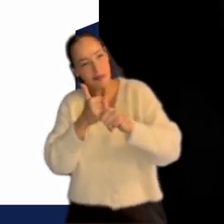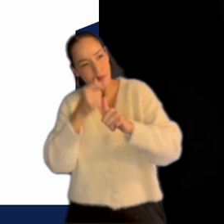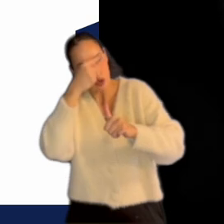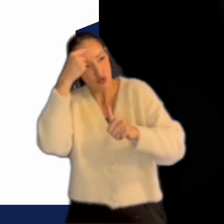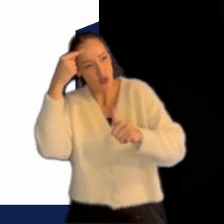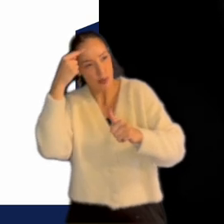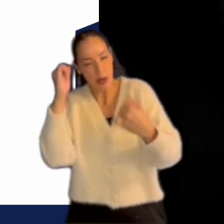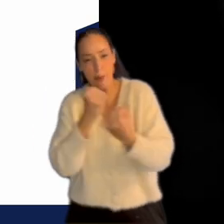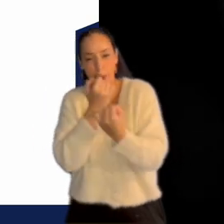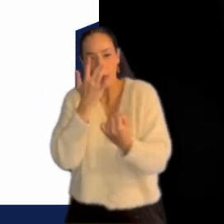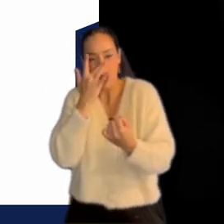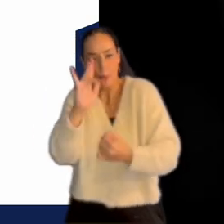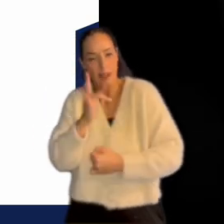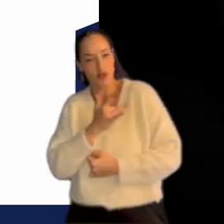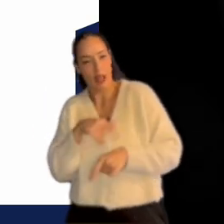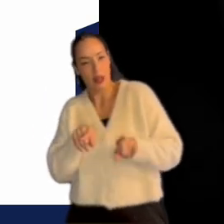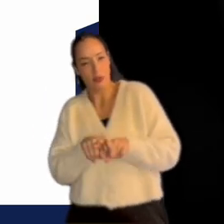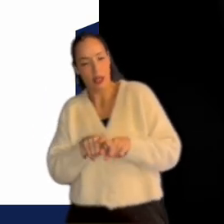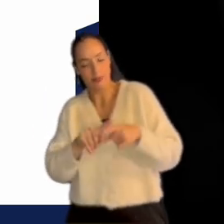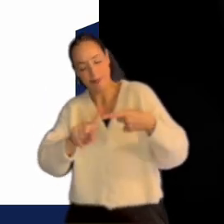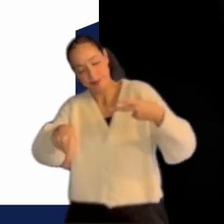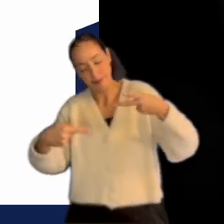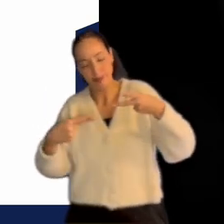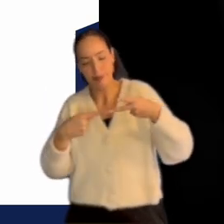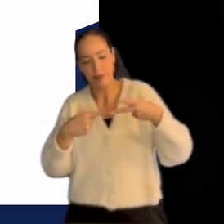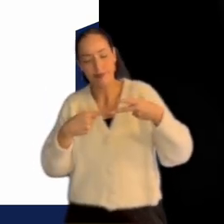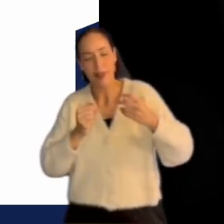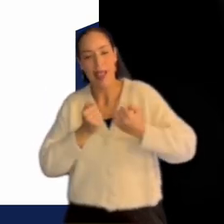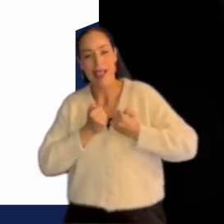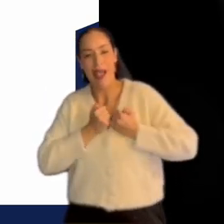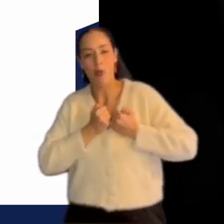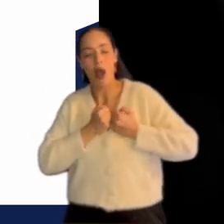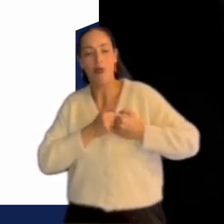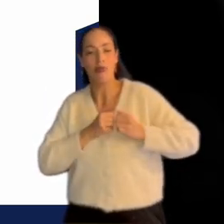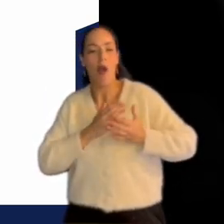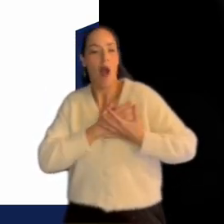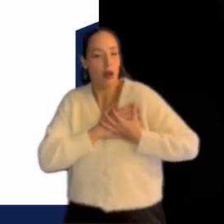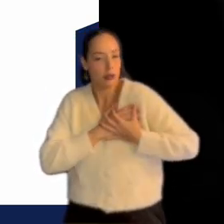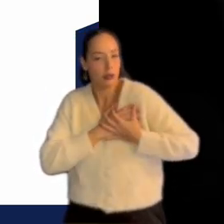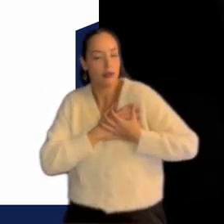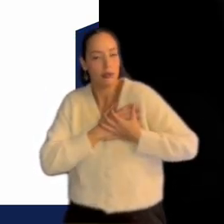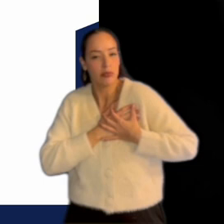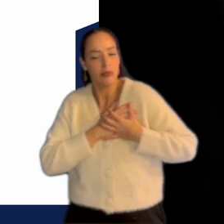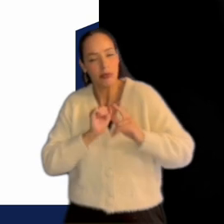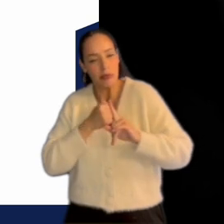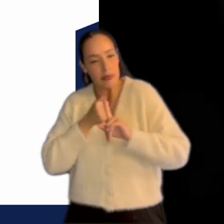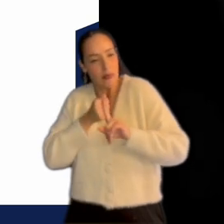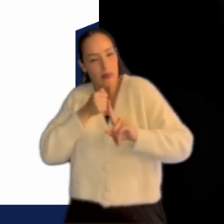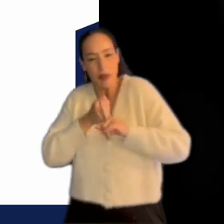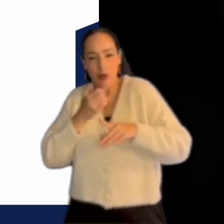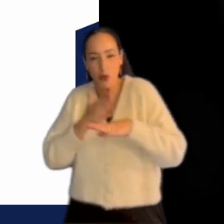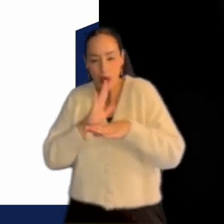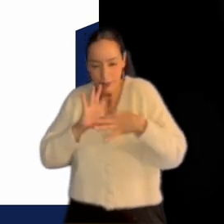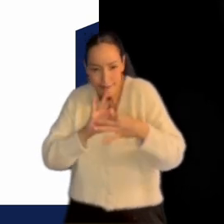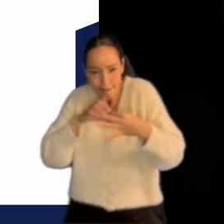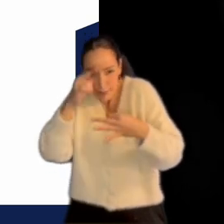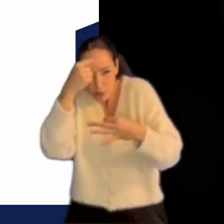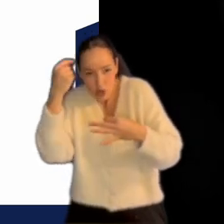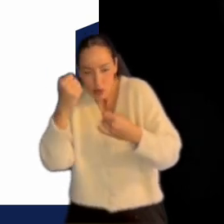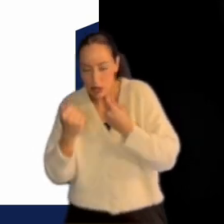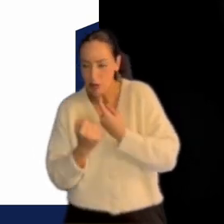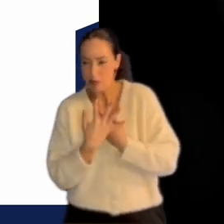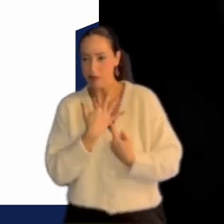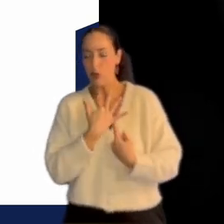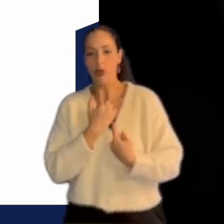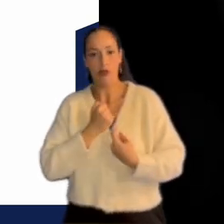betrayal. Chapter 7, entitled Our Hearts, examines the impact of working with trauma on our own lives. And finally, Chapter